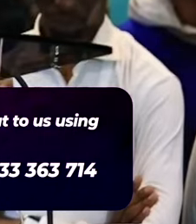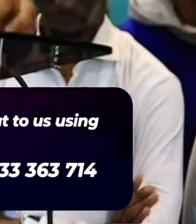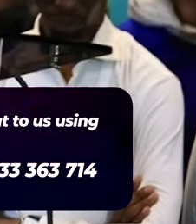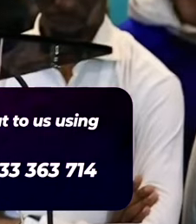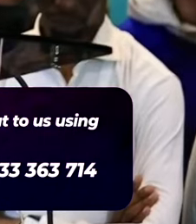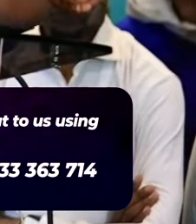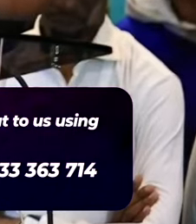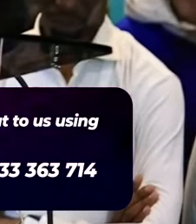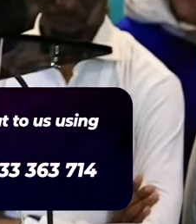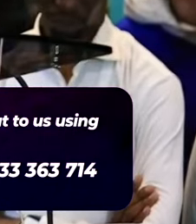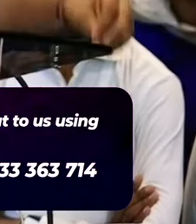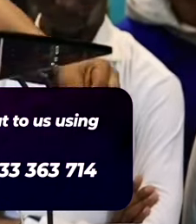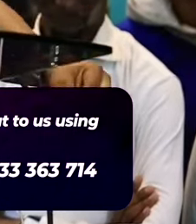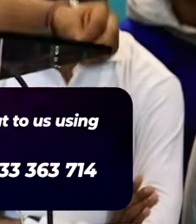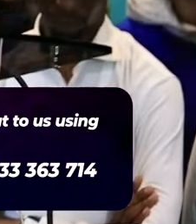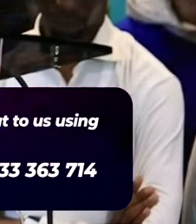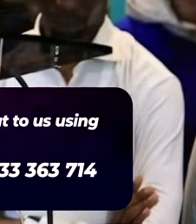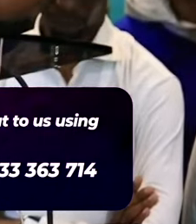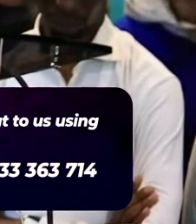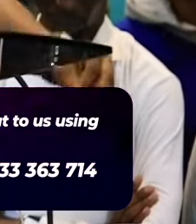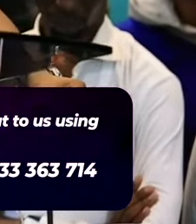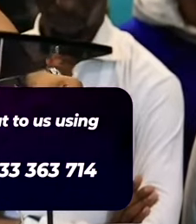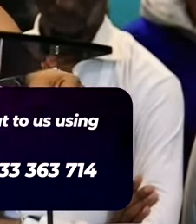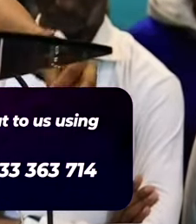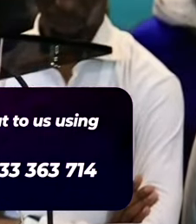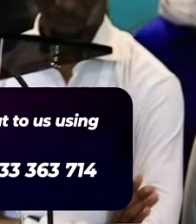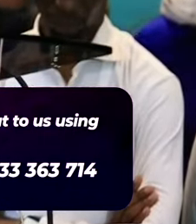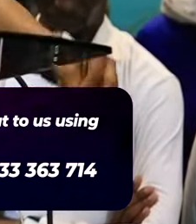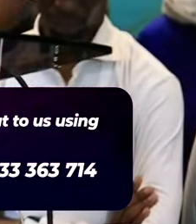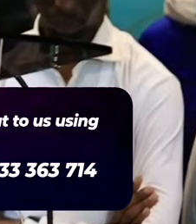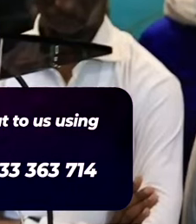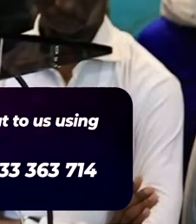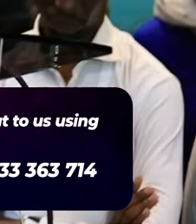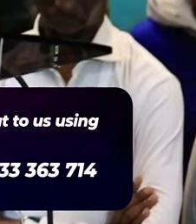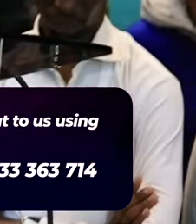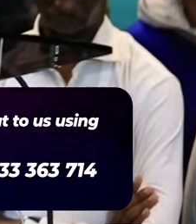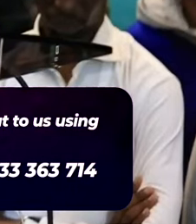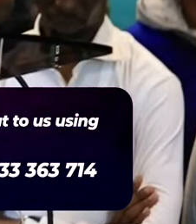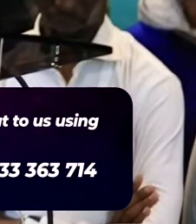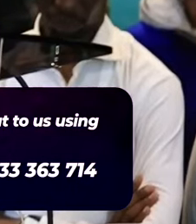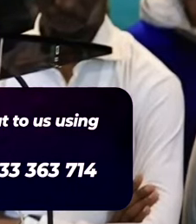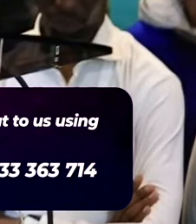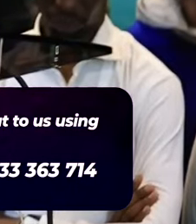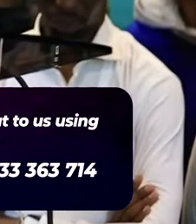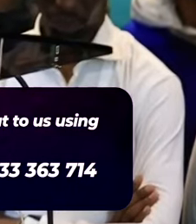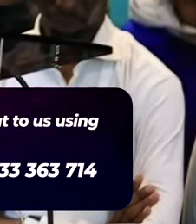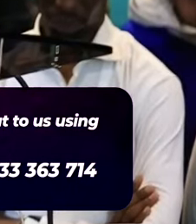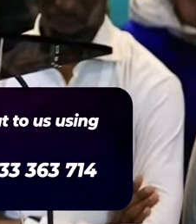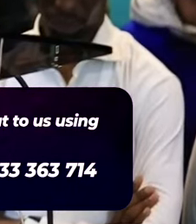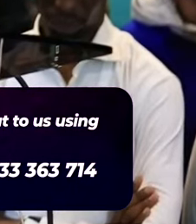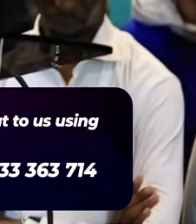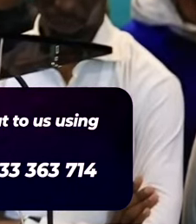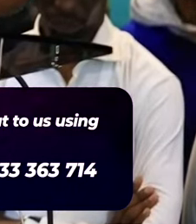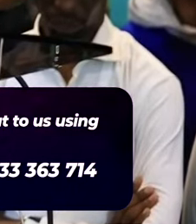deliverance. Deal with some of the issues, wrong partners, from the roots. May the forbearers